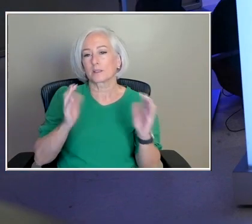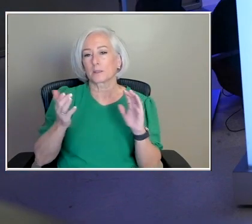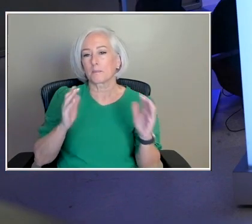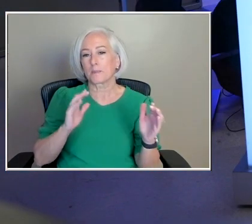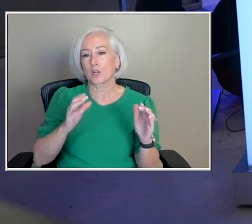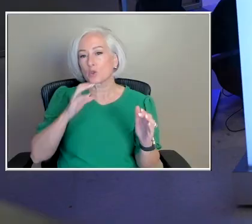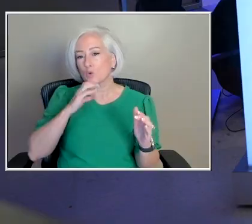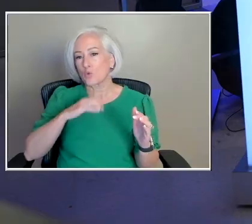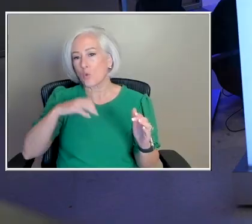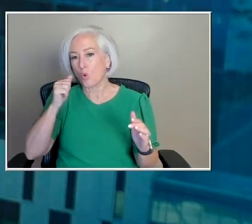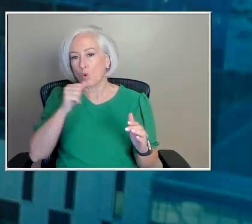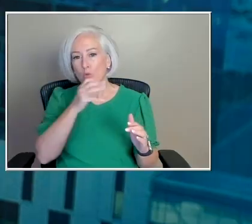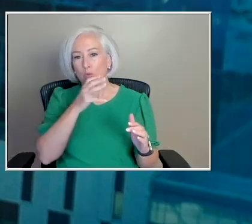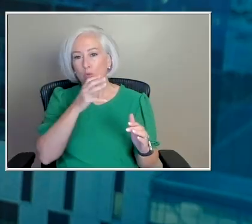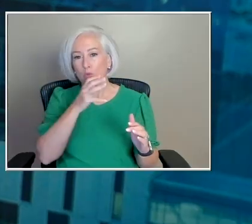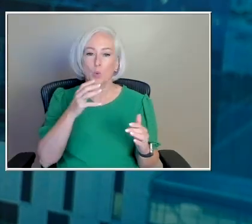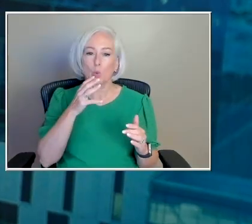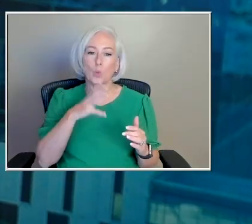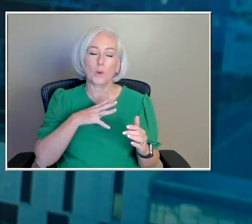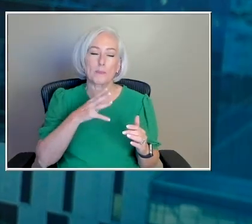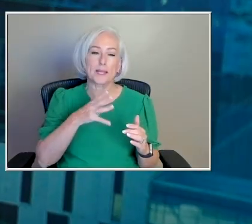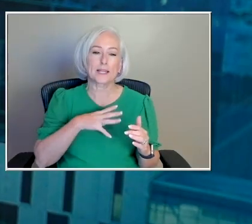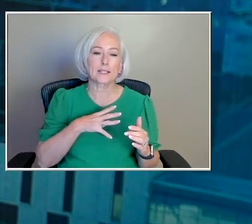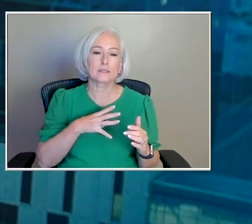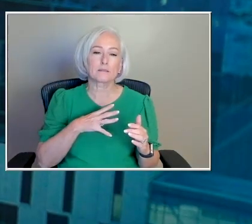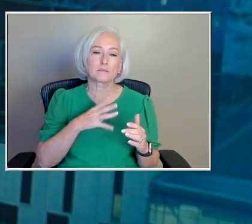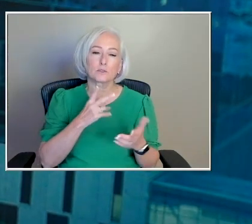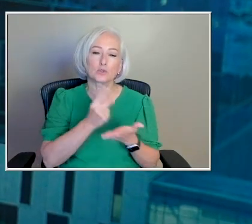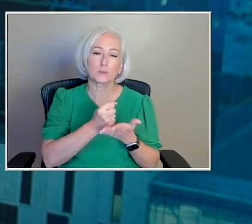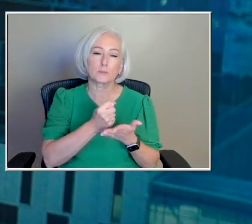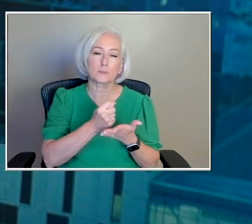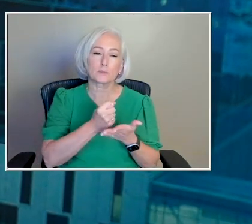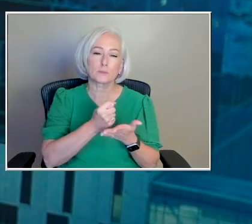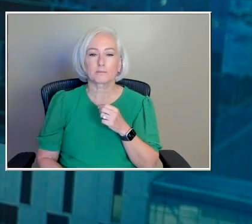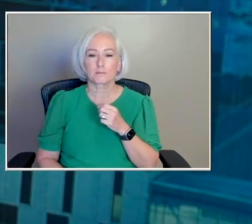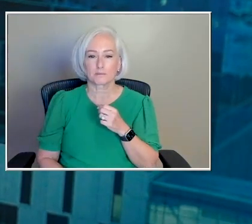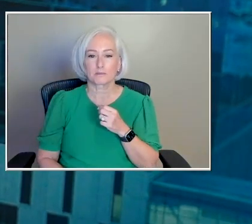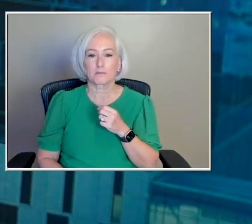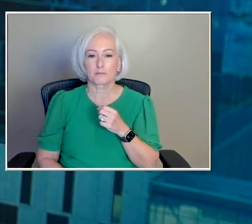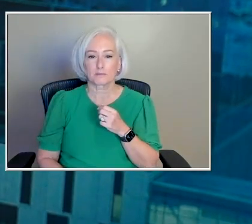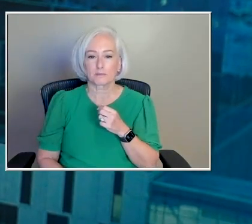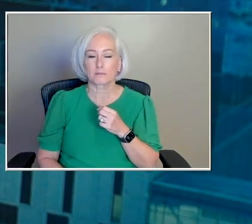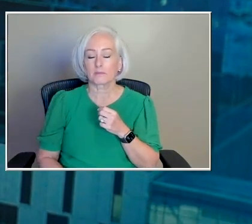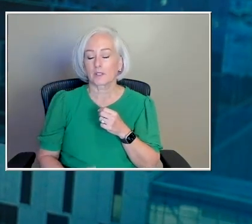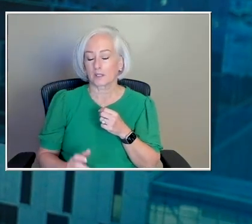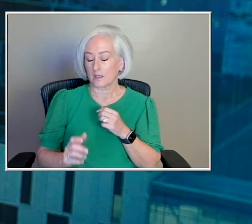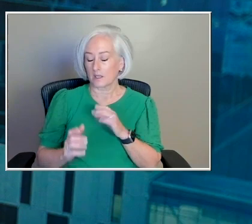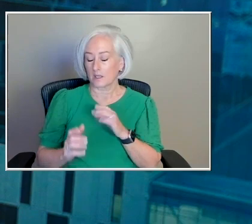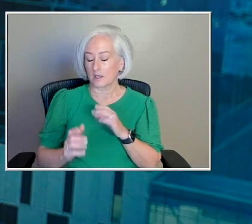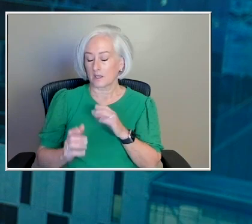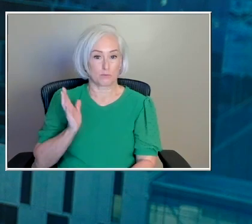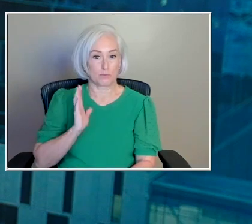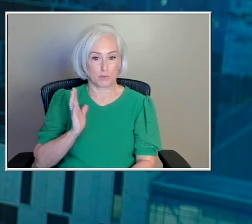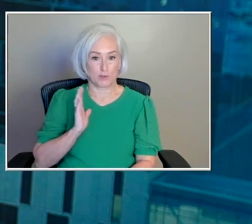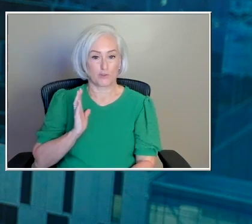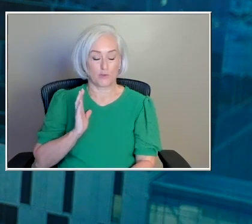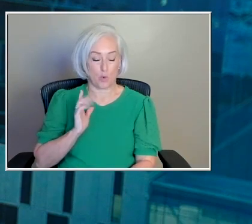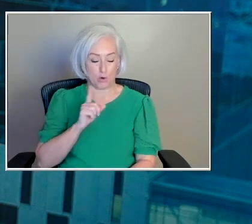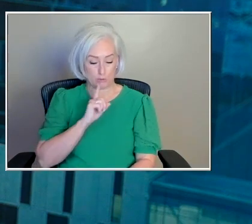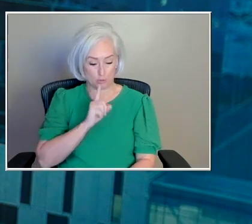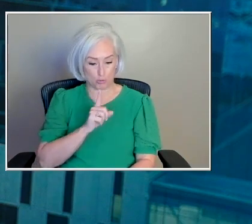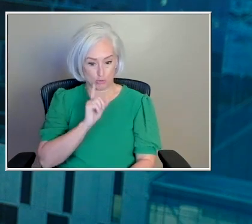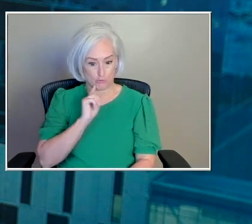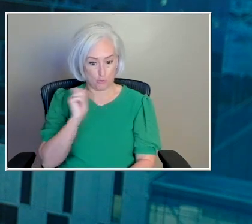great question. First and foremost, it's as I had mentioned, which is true for all women with breast cancers, we need to understand